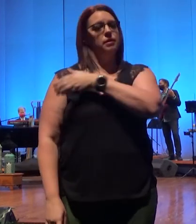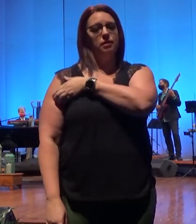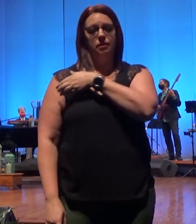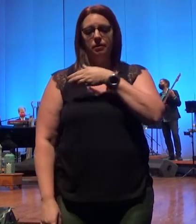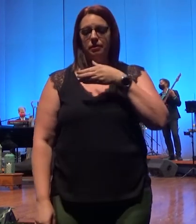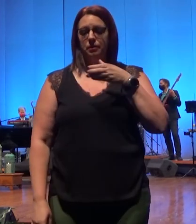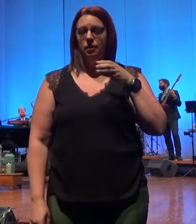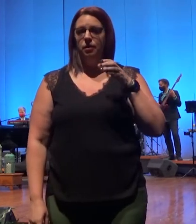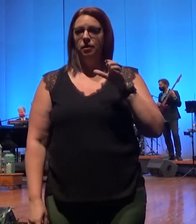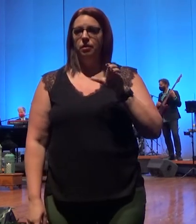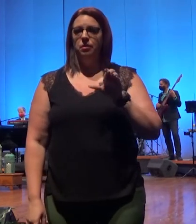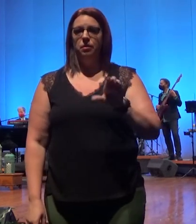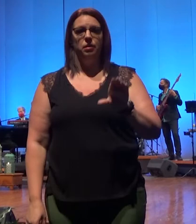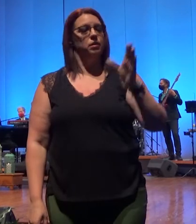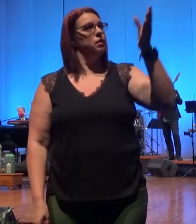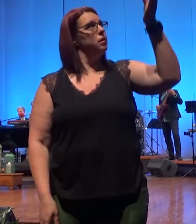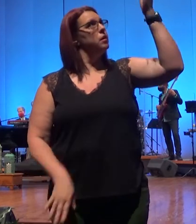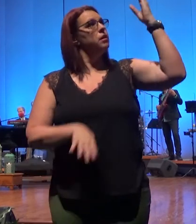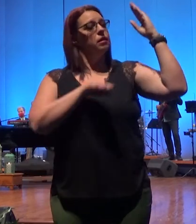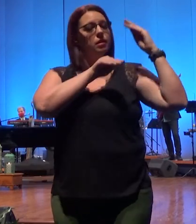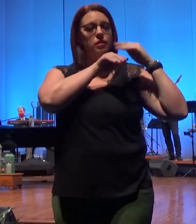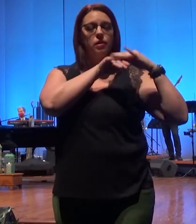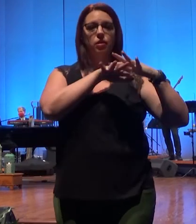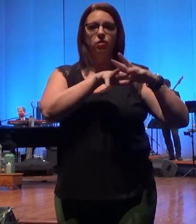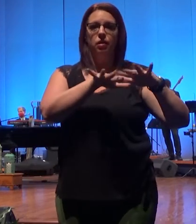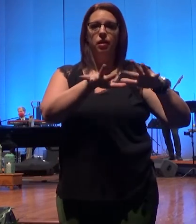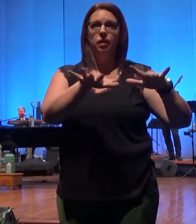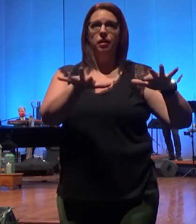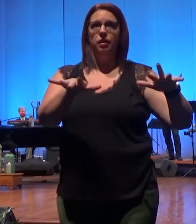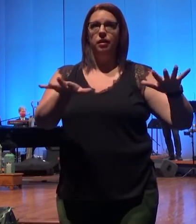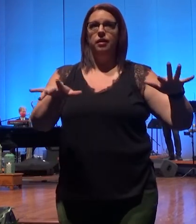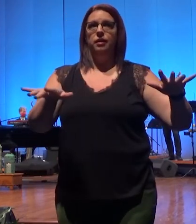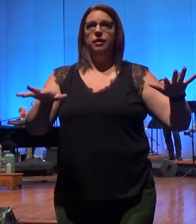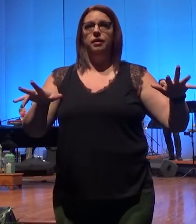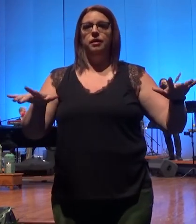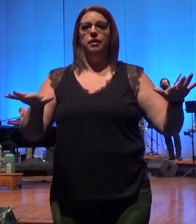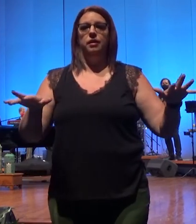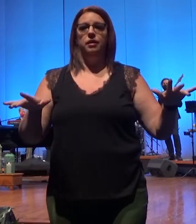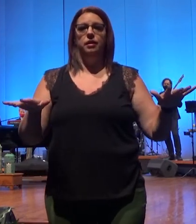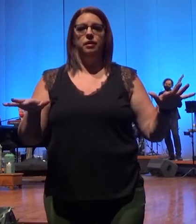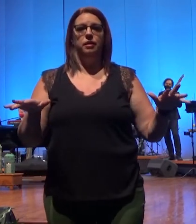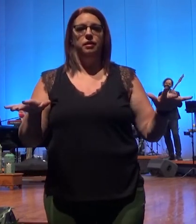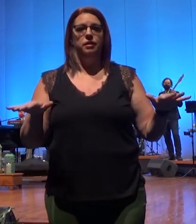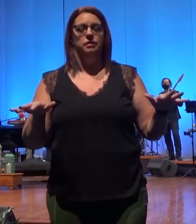the mighty power and the